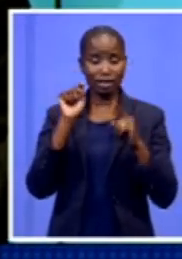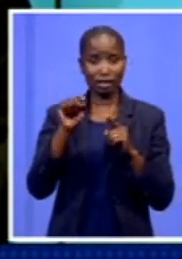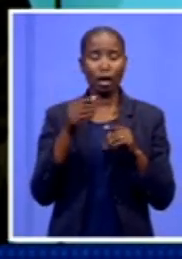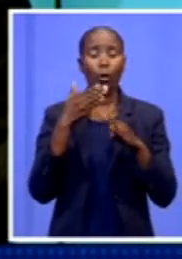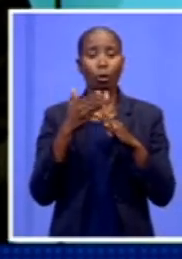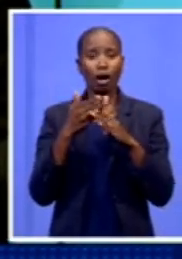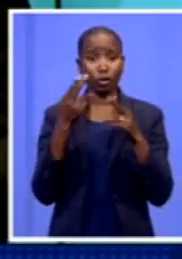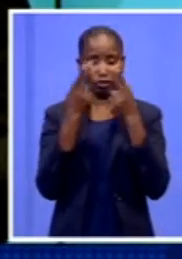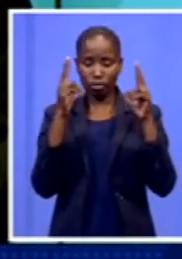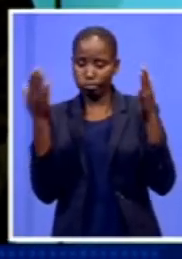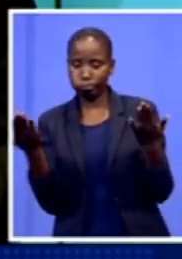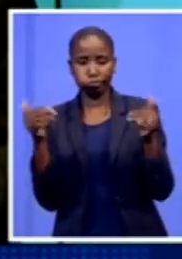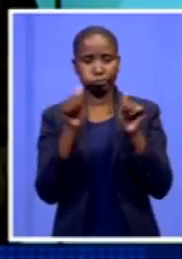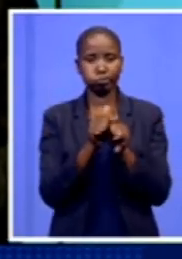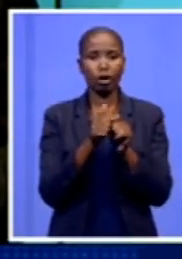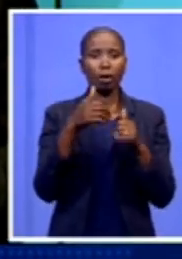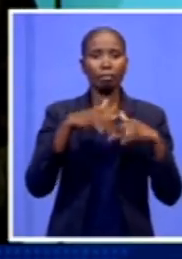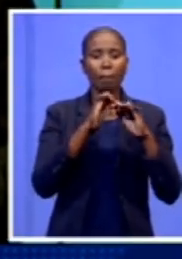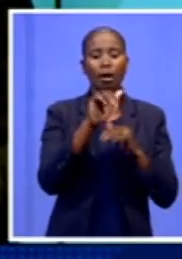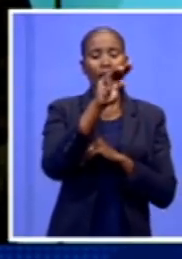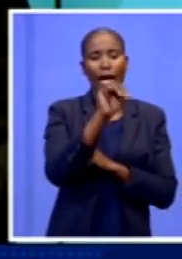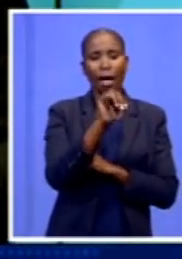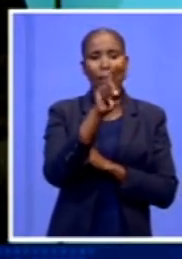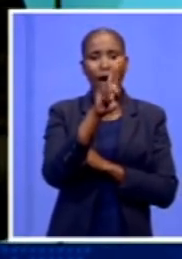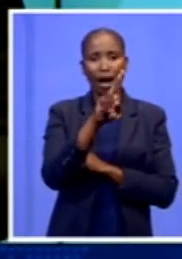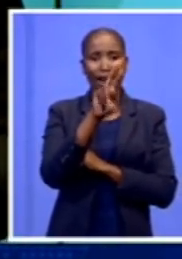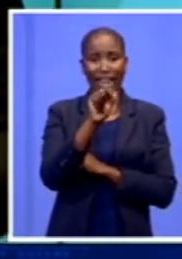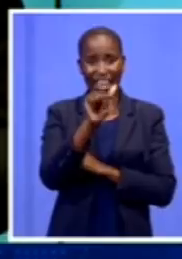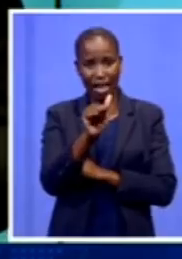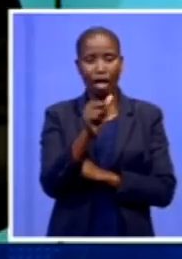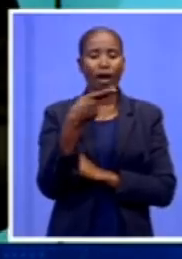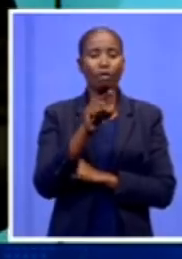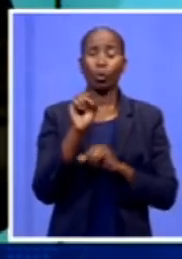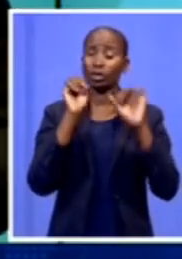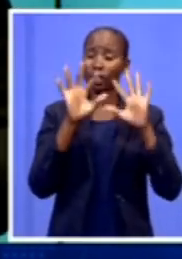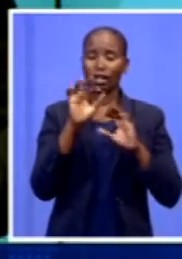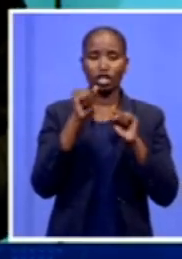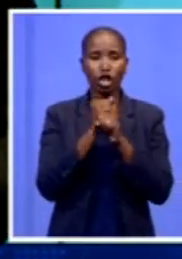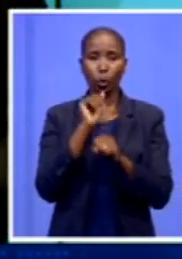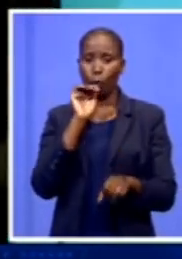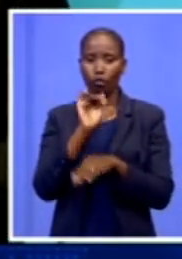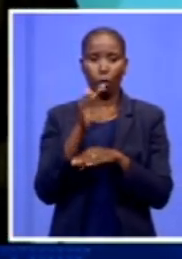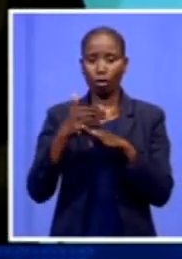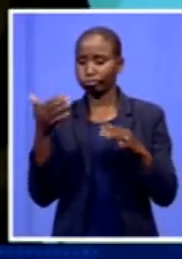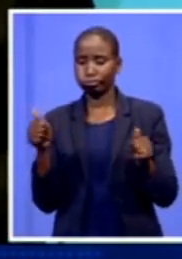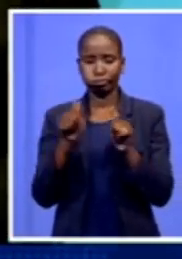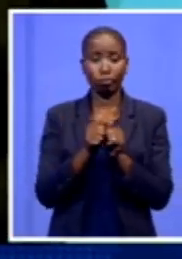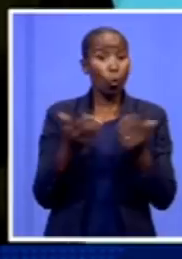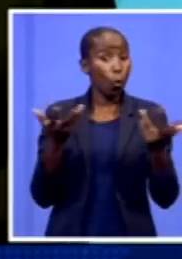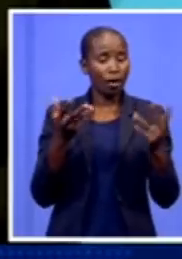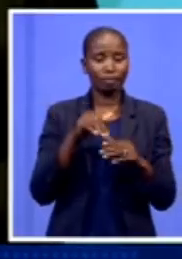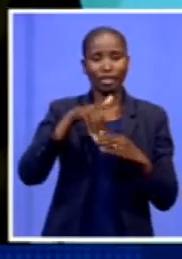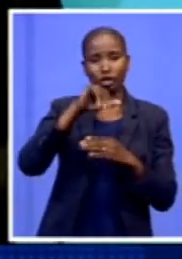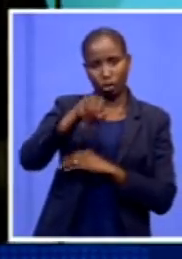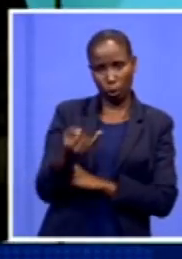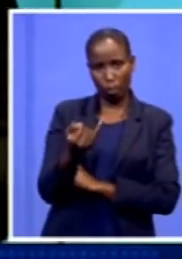mRNA technology for the past 10 years in Johannesburg. Consequently, between Afrigen and the